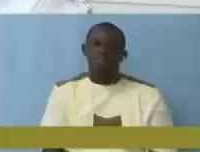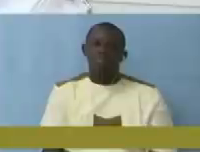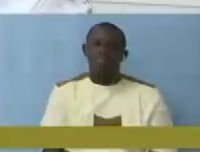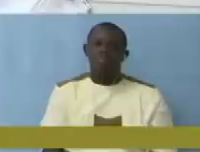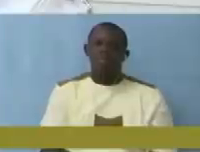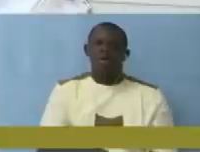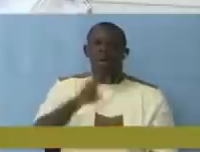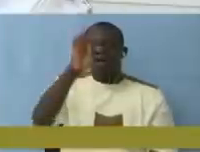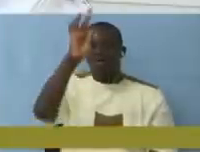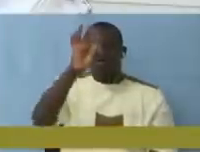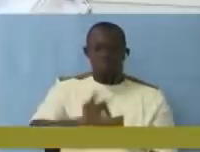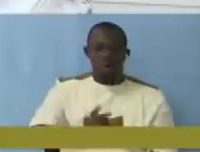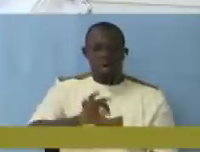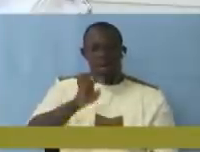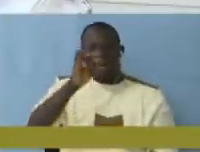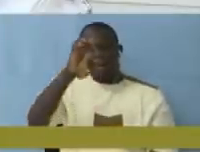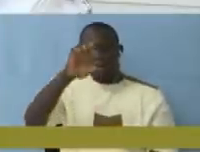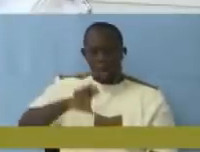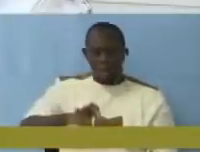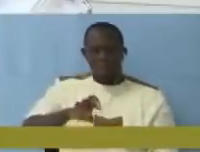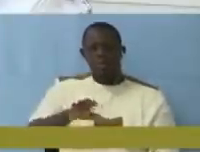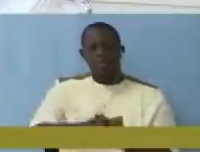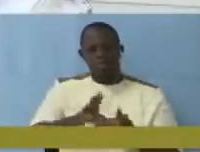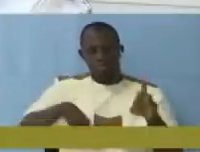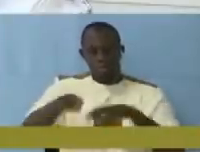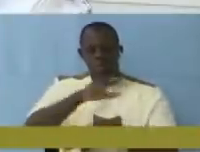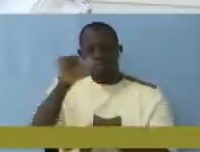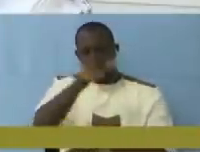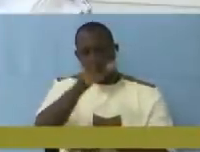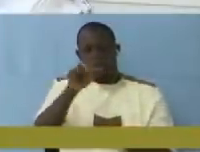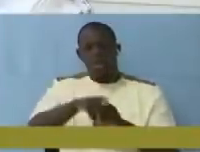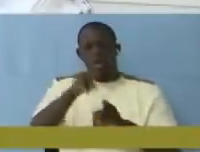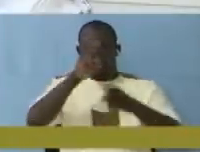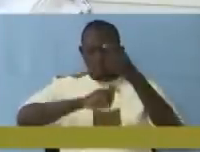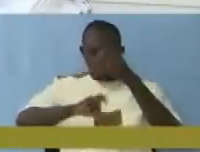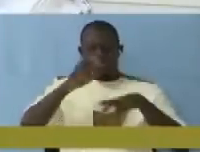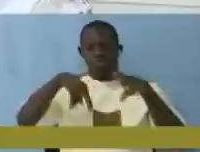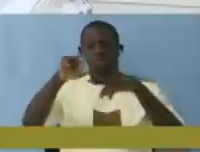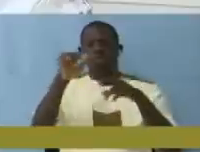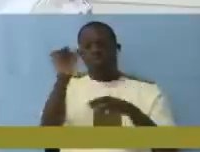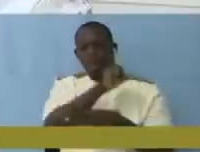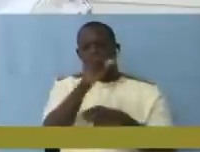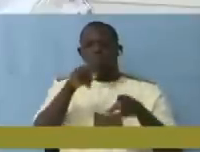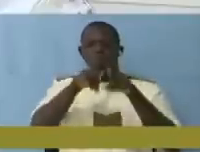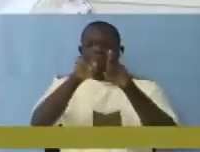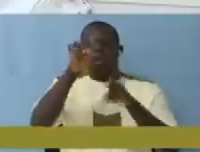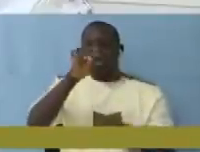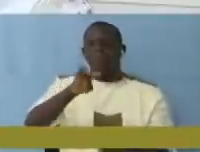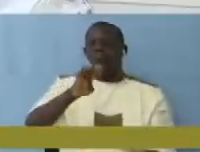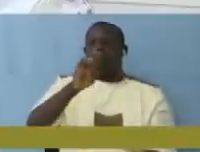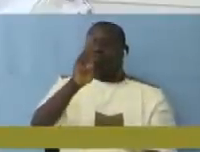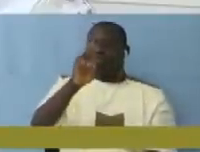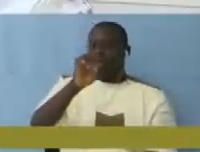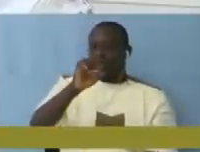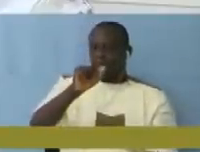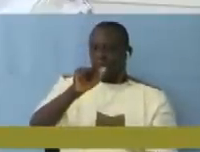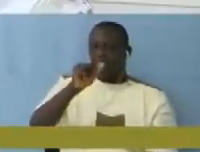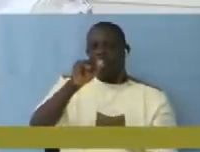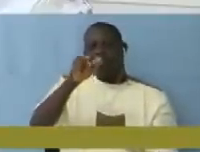February, March. I came back, I went back again with Musa Diba. Nata, Nim Musa Diba Muruta Kotake,